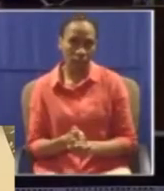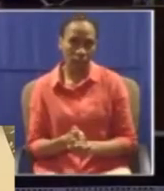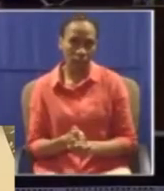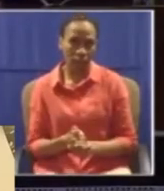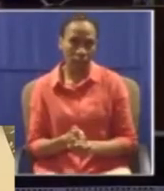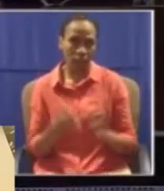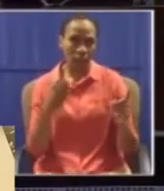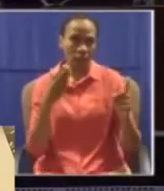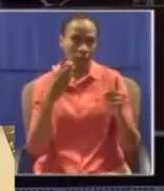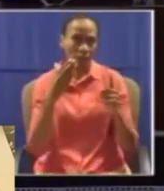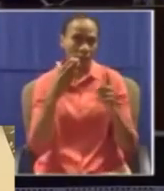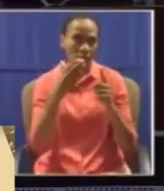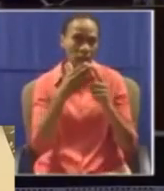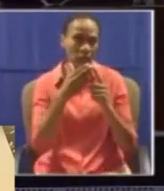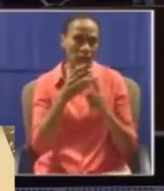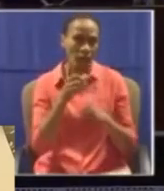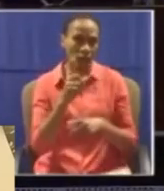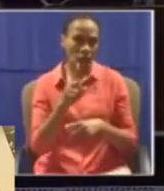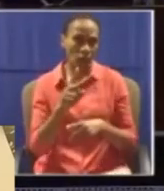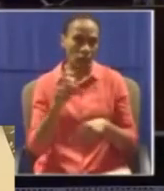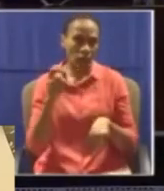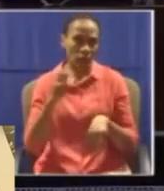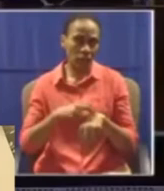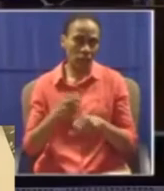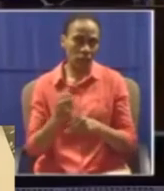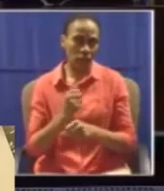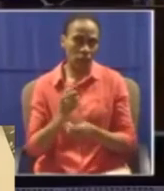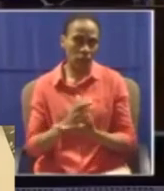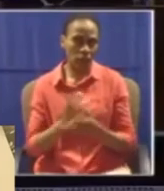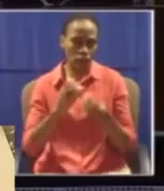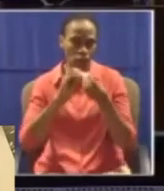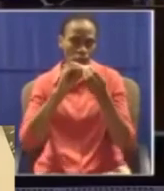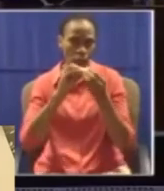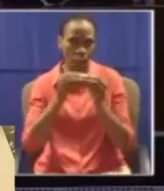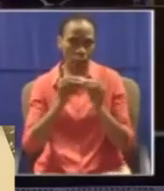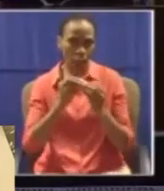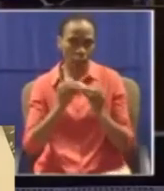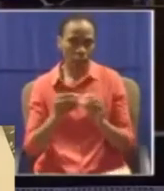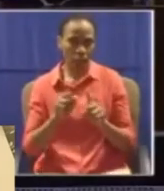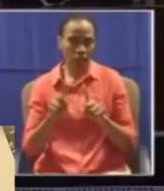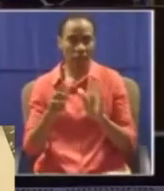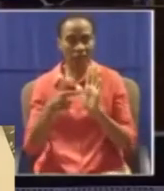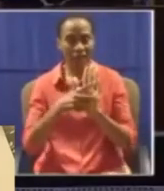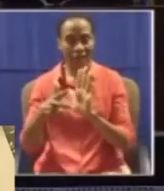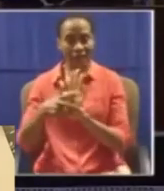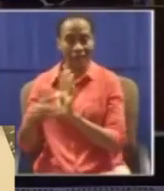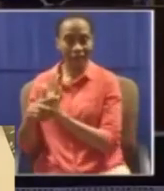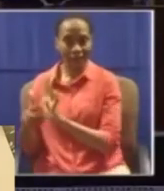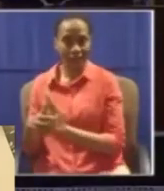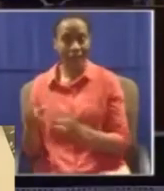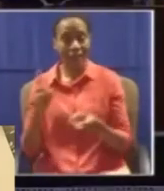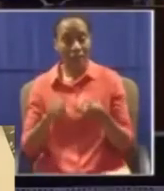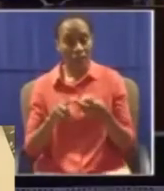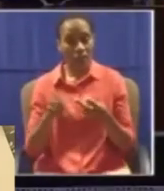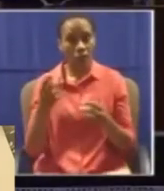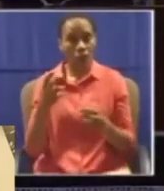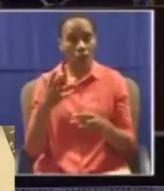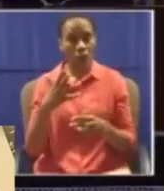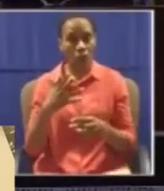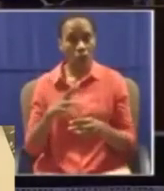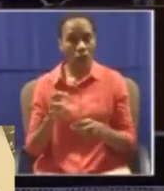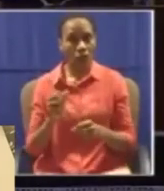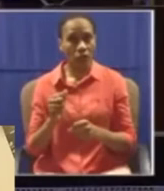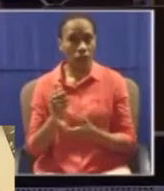The aim is also to make consequential amendments to various other acts and to provide for